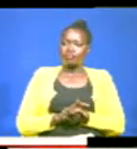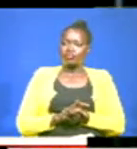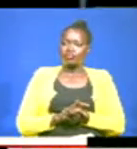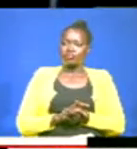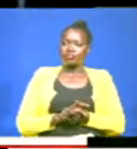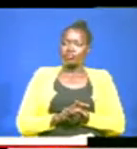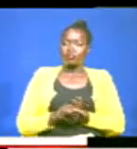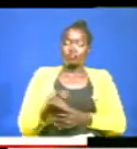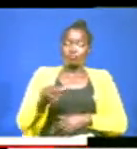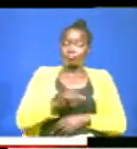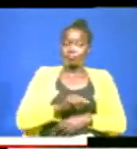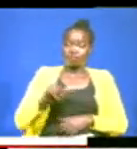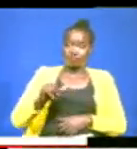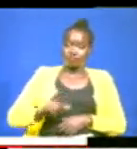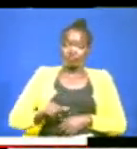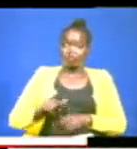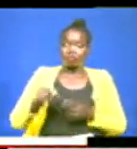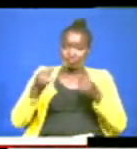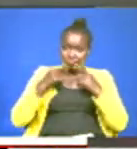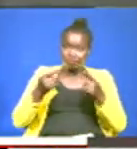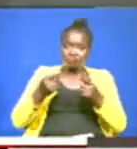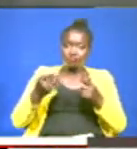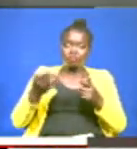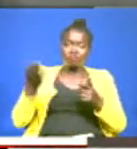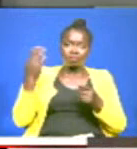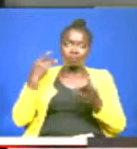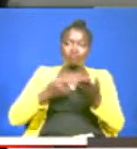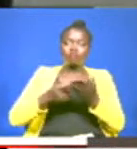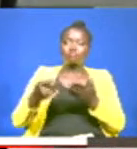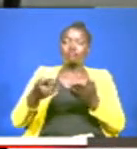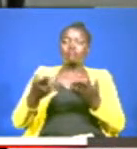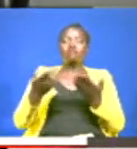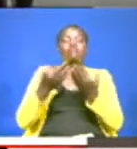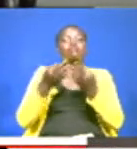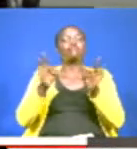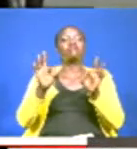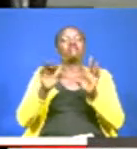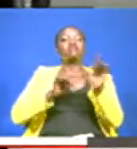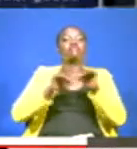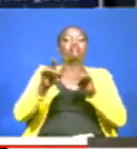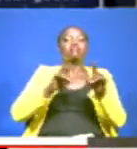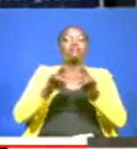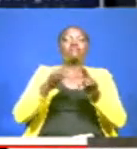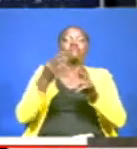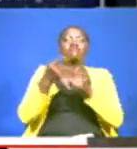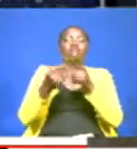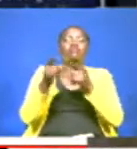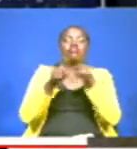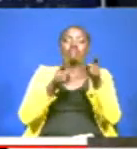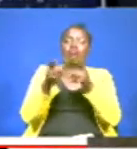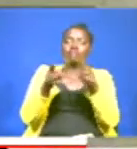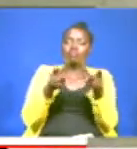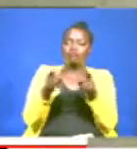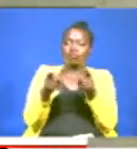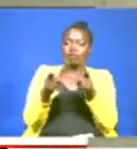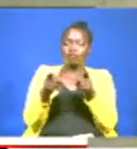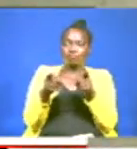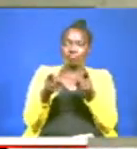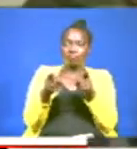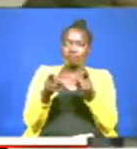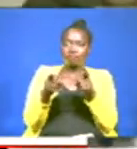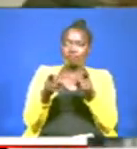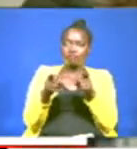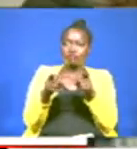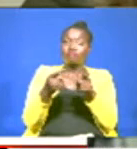China announced a week ago that it will let people travel more freely after 3 years of restrictions. The